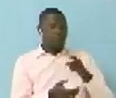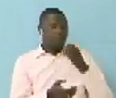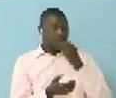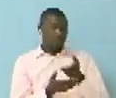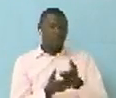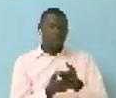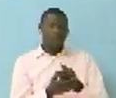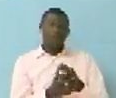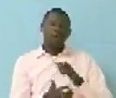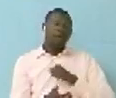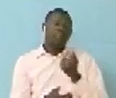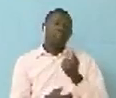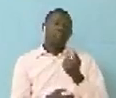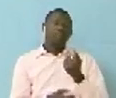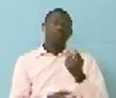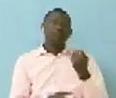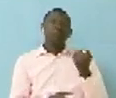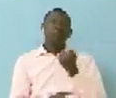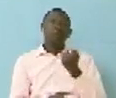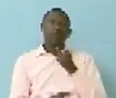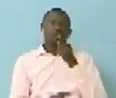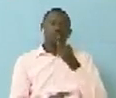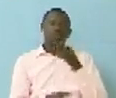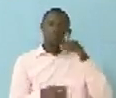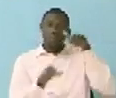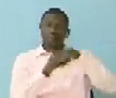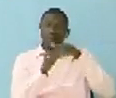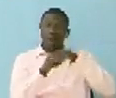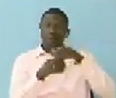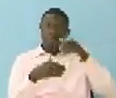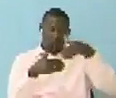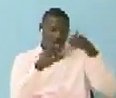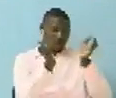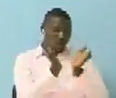And because you are part of the panel,